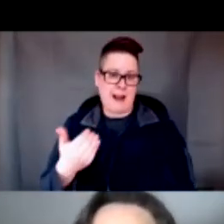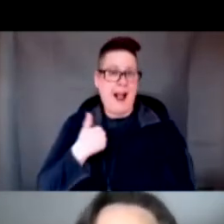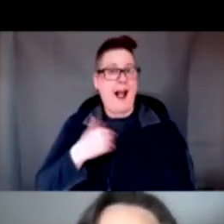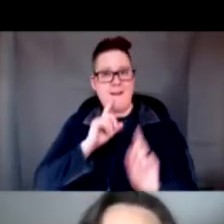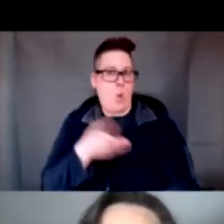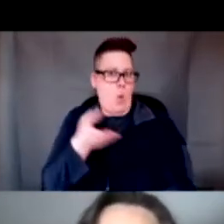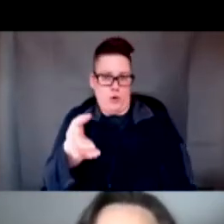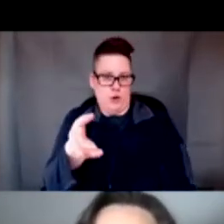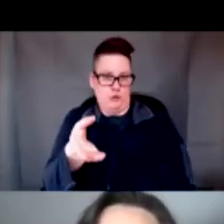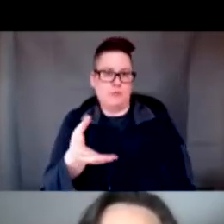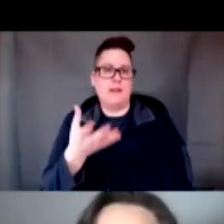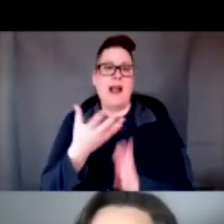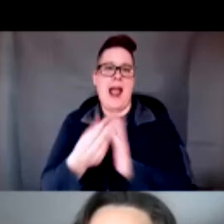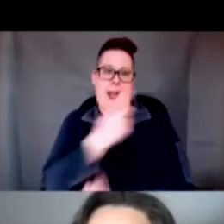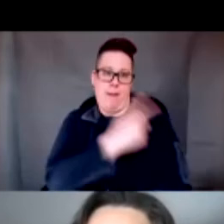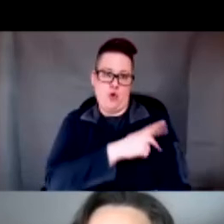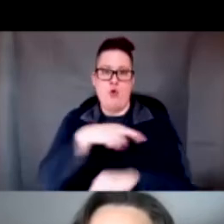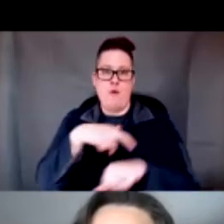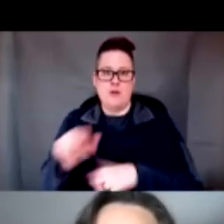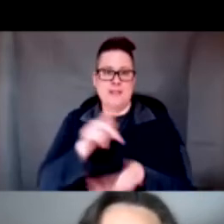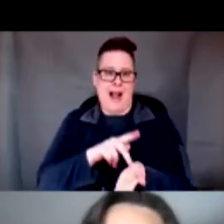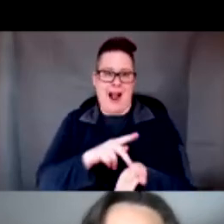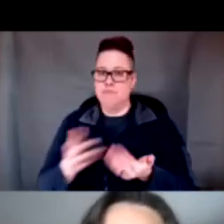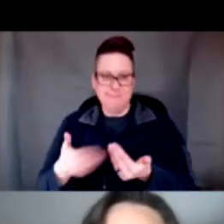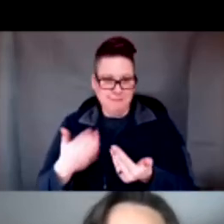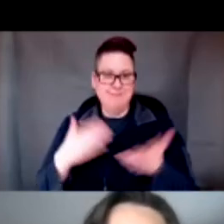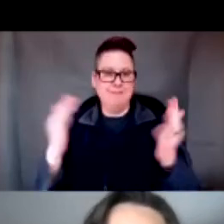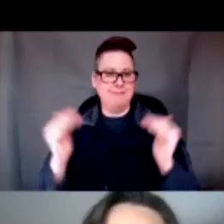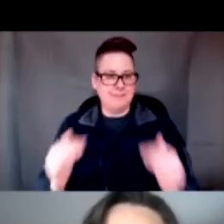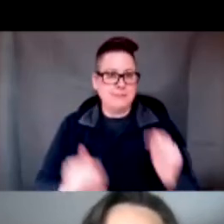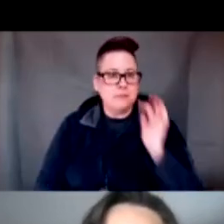order, ambulatory referral to psychiatry. Pretty easy. Next slide.